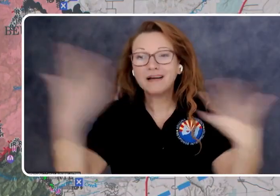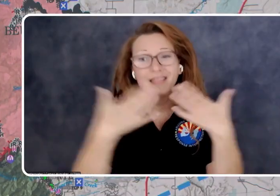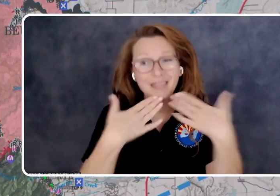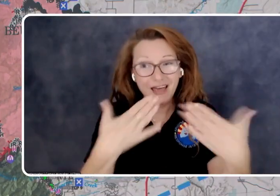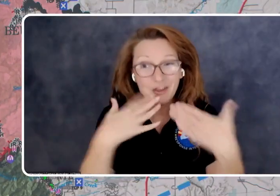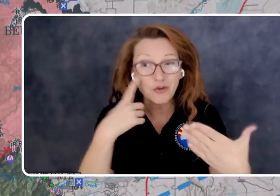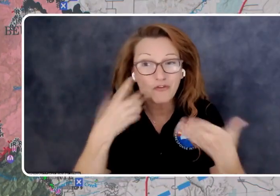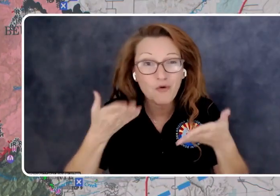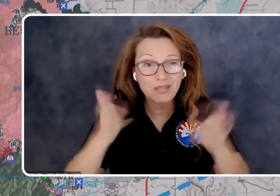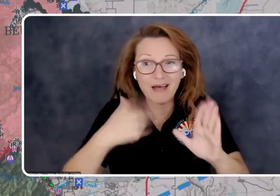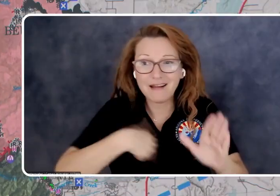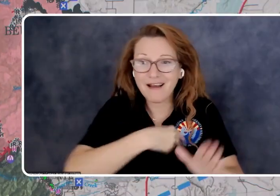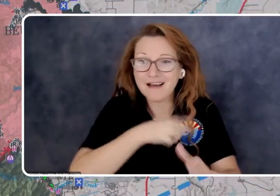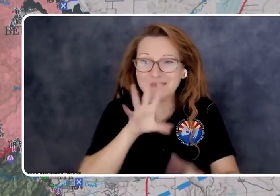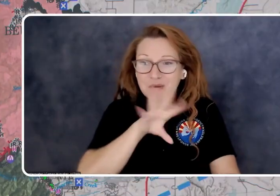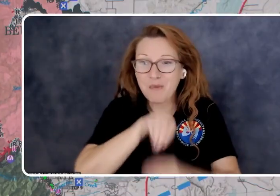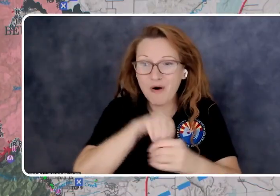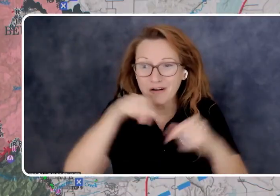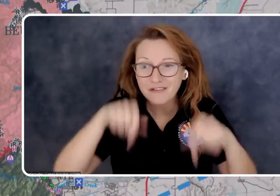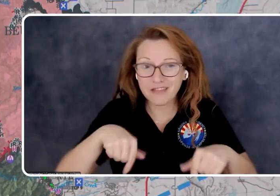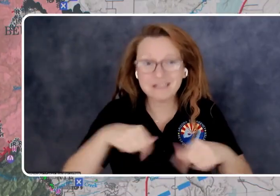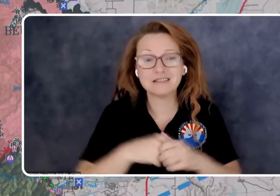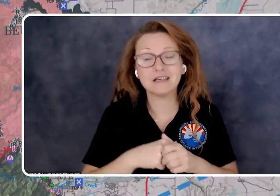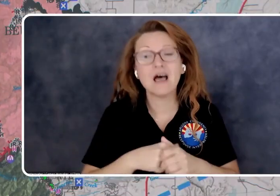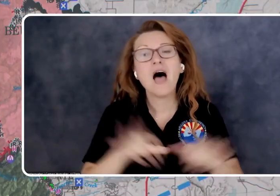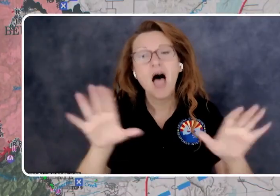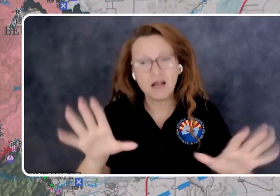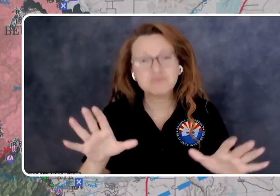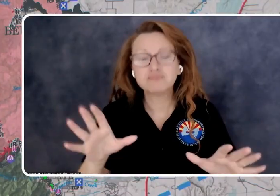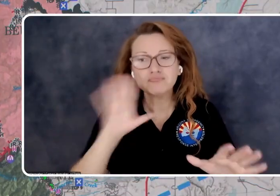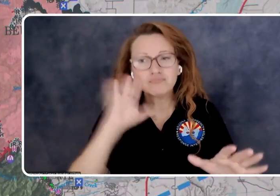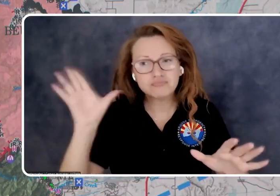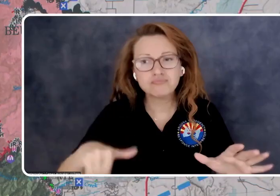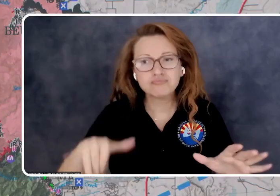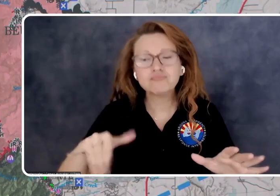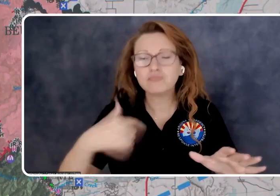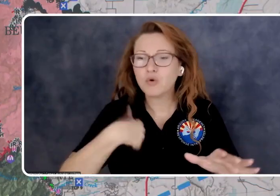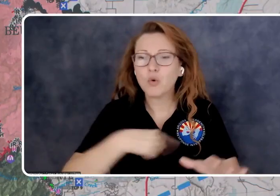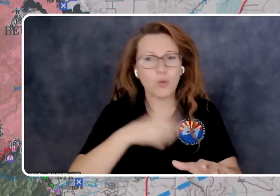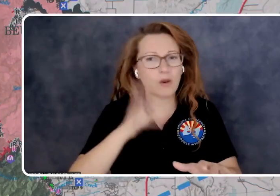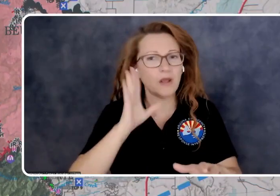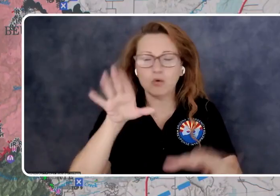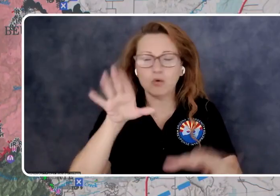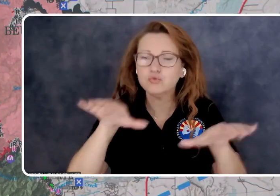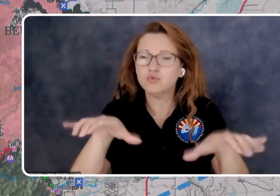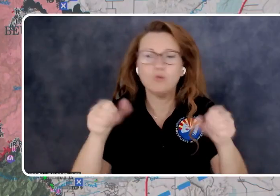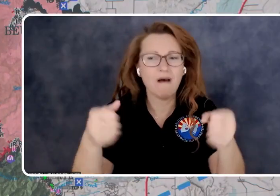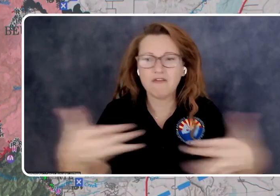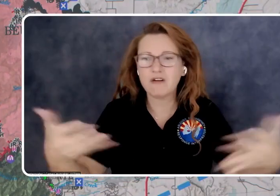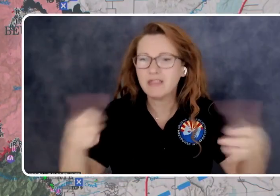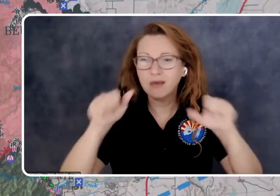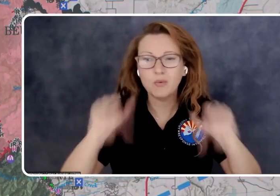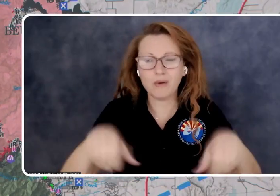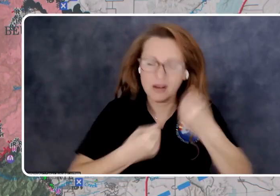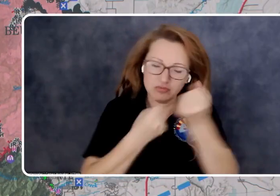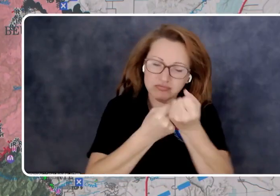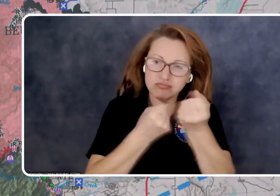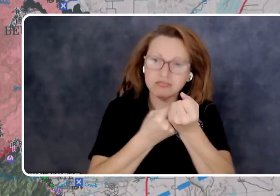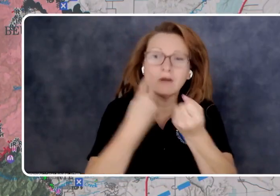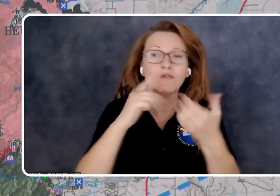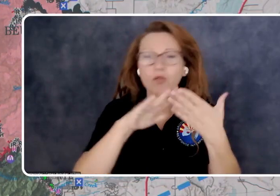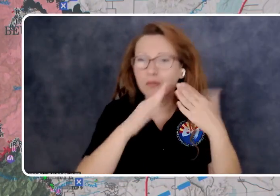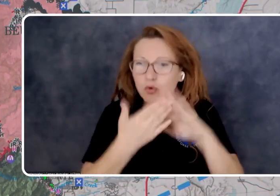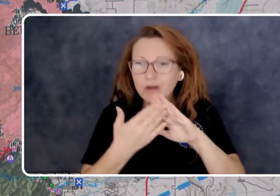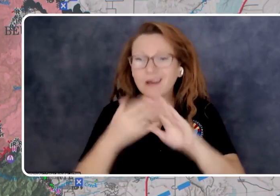come down, letting us be part of this. And again, rest assured that we're going to do everything we can for the community, for the people that